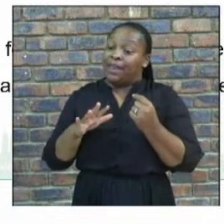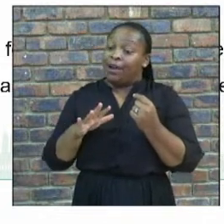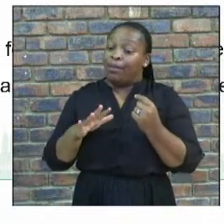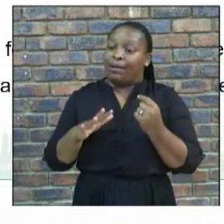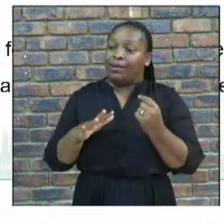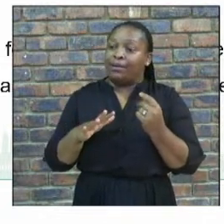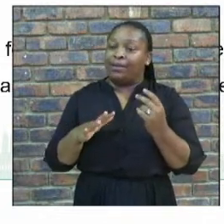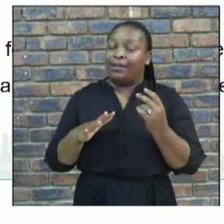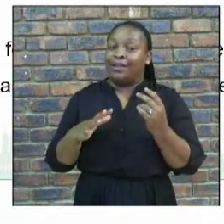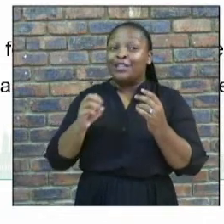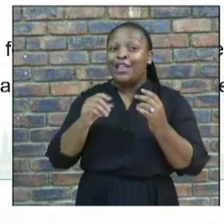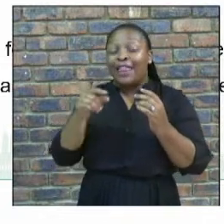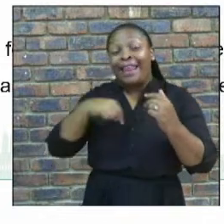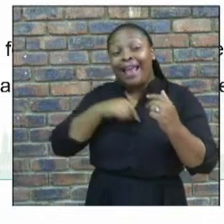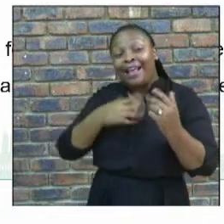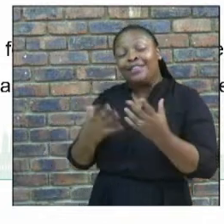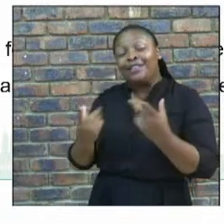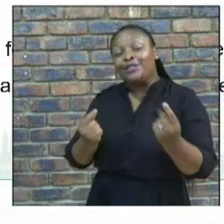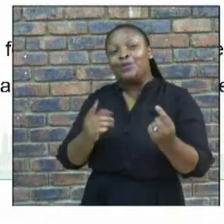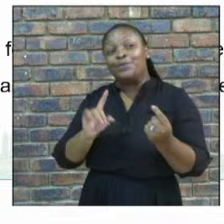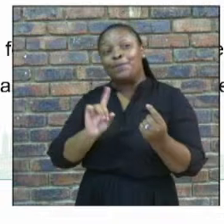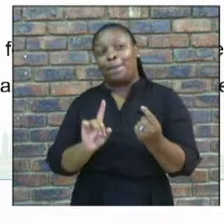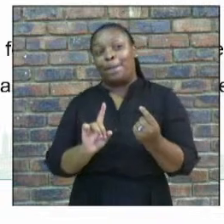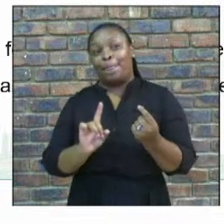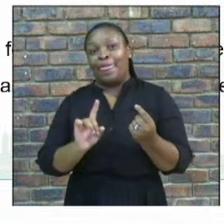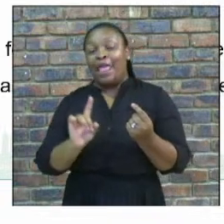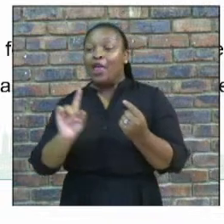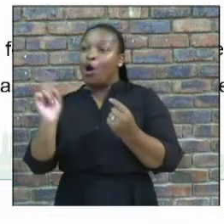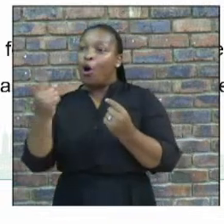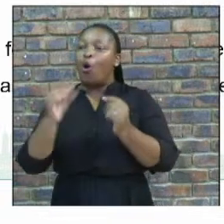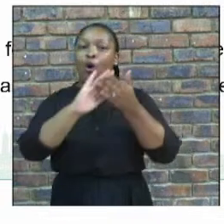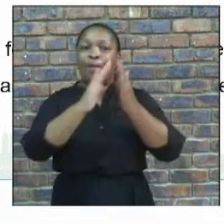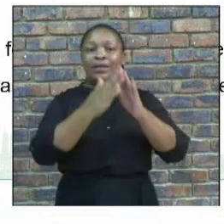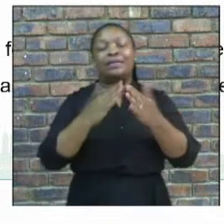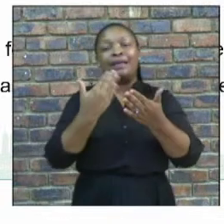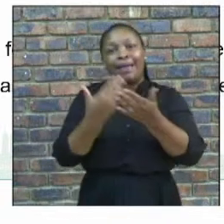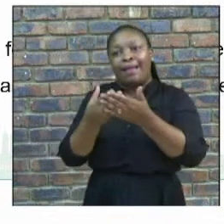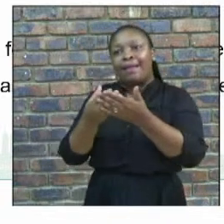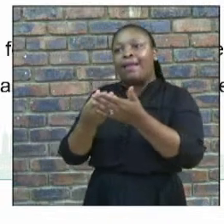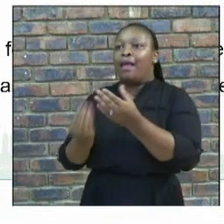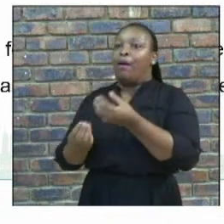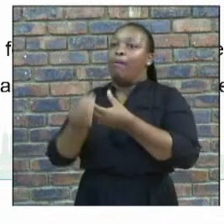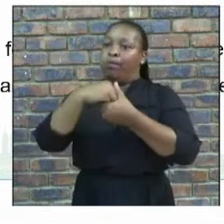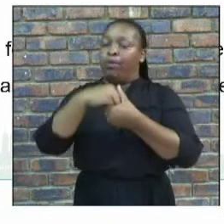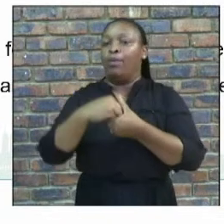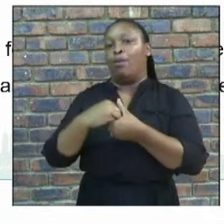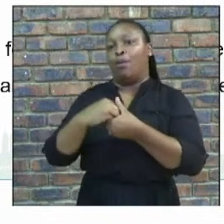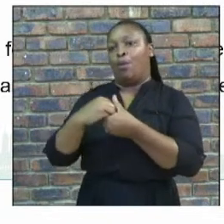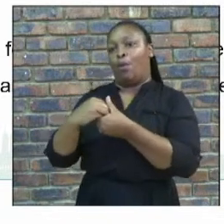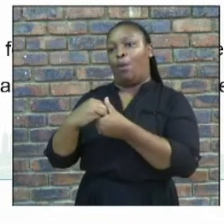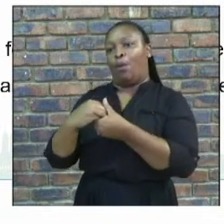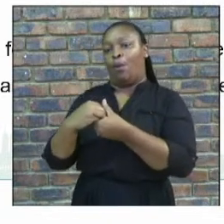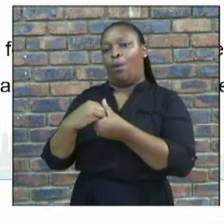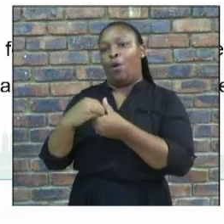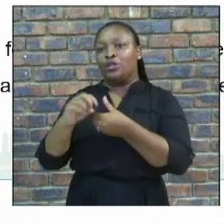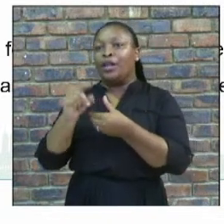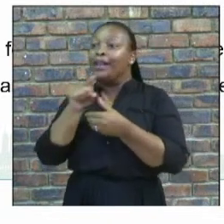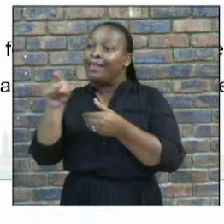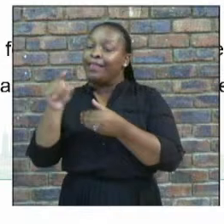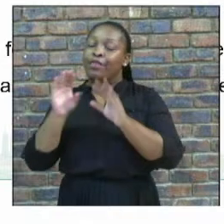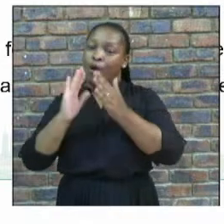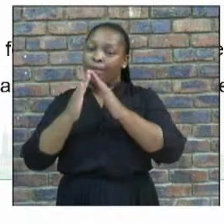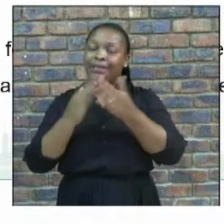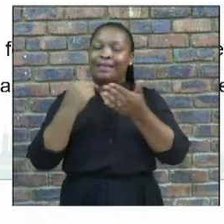the state to exercise sovereignty over all the petroleum resources within the Republic. So what we